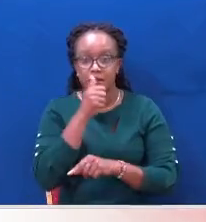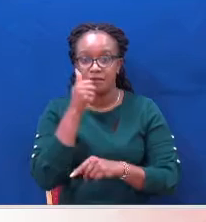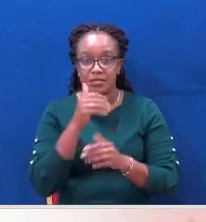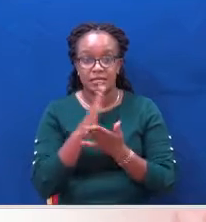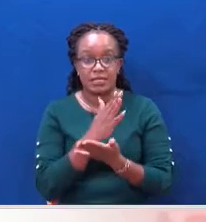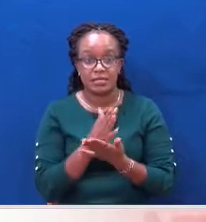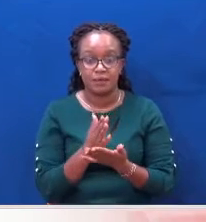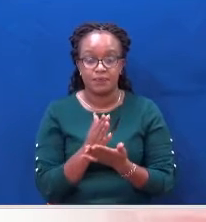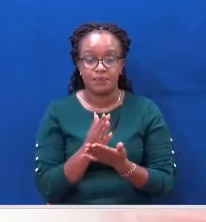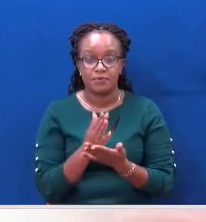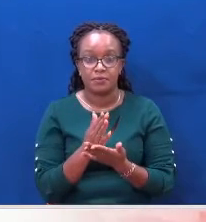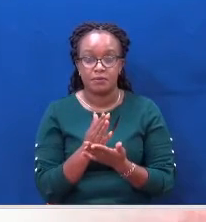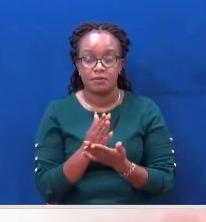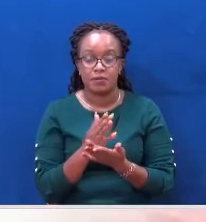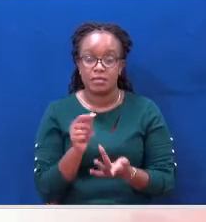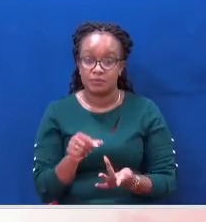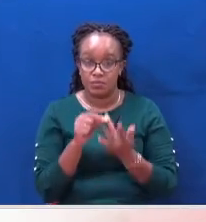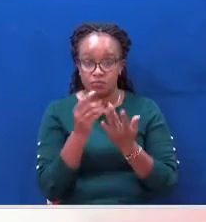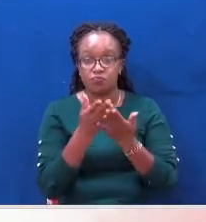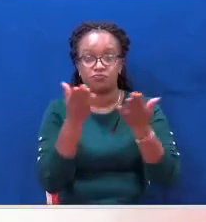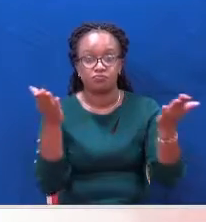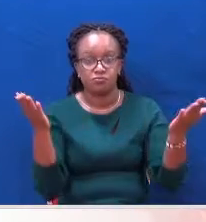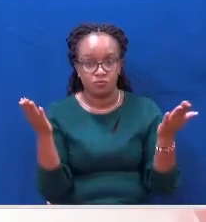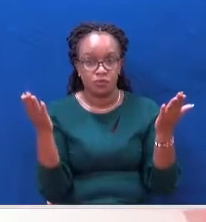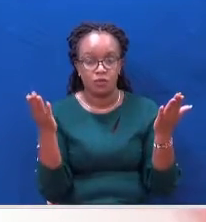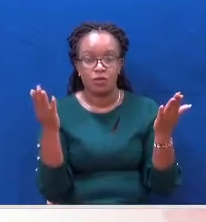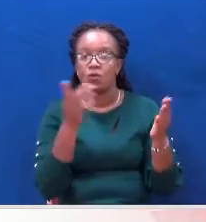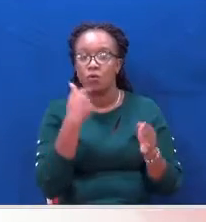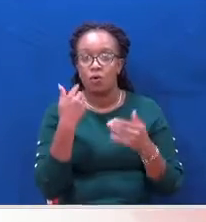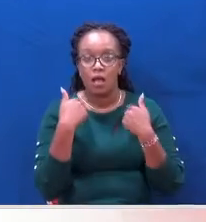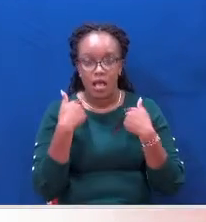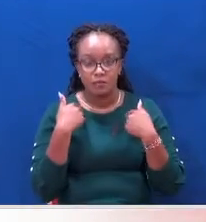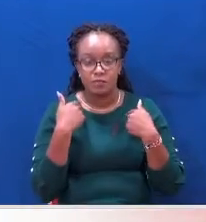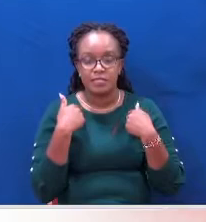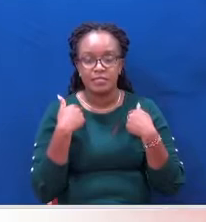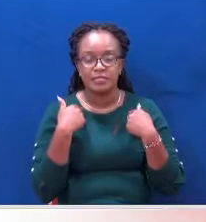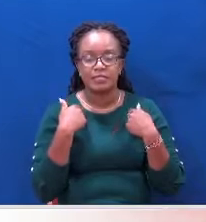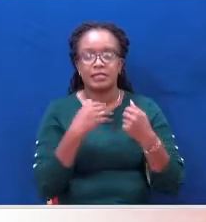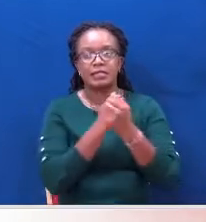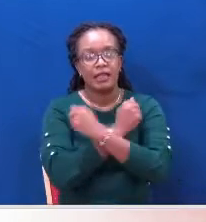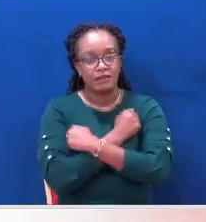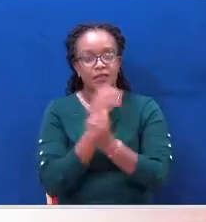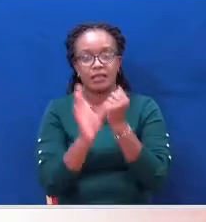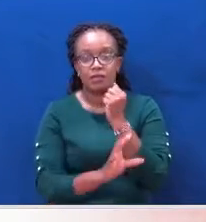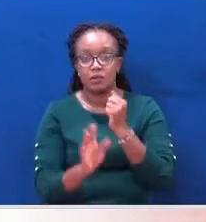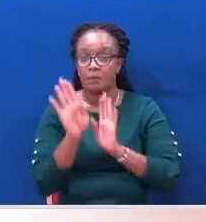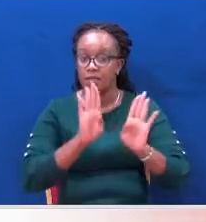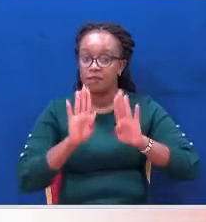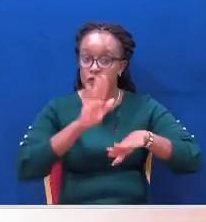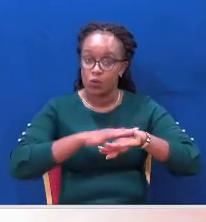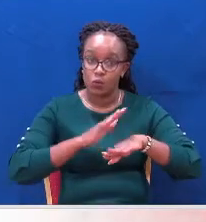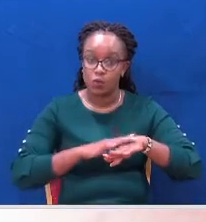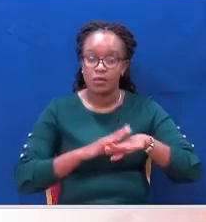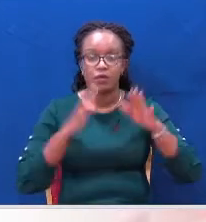especially you who have shown such great patriotism, discipline, and commitment to your